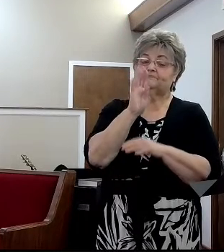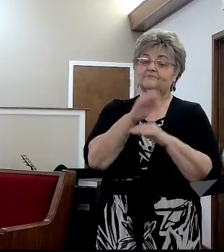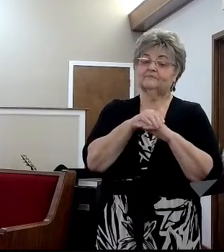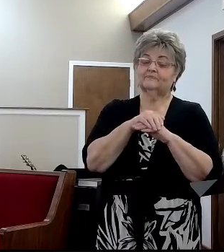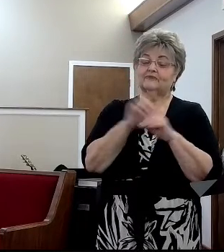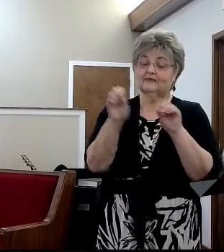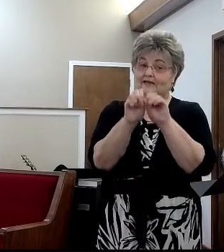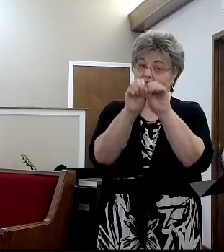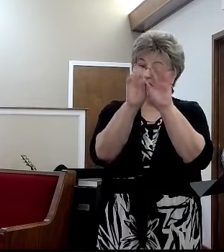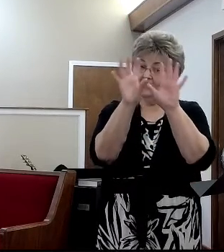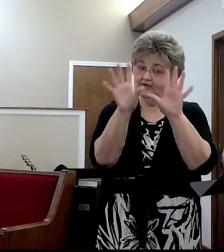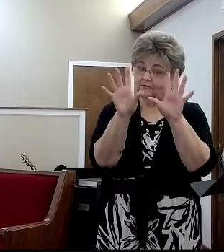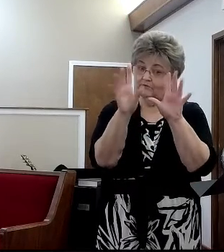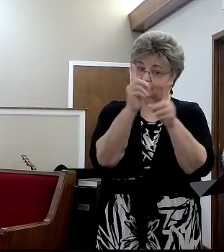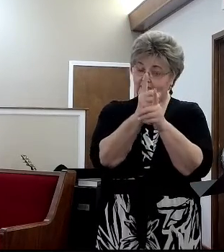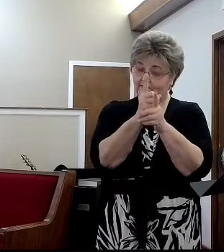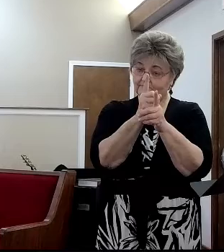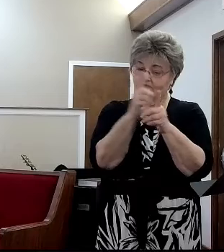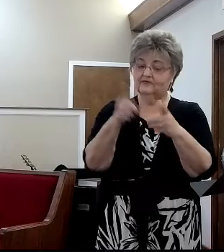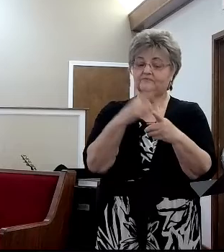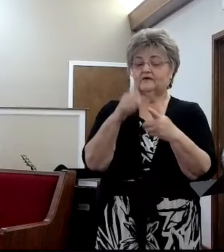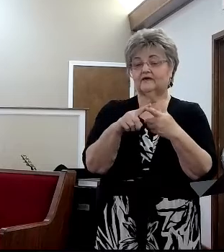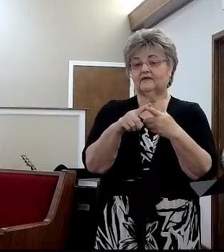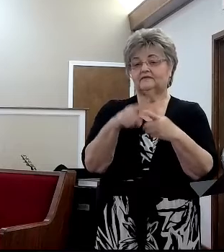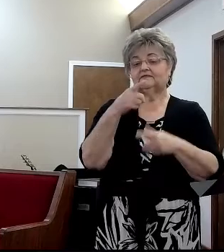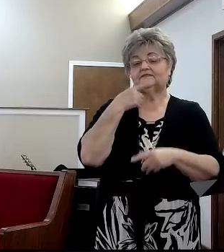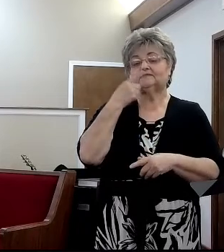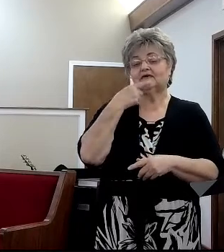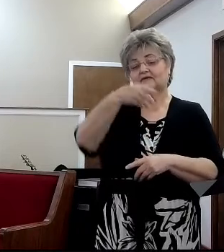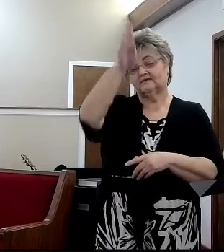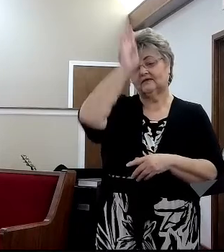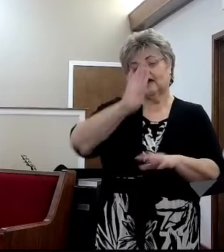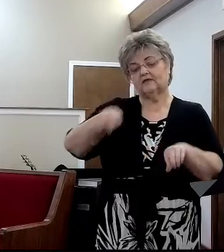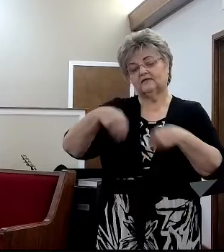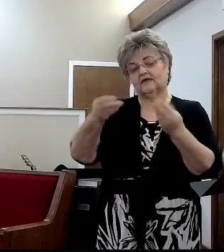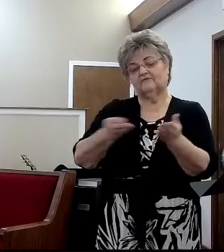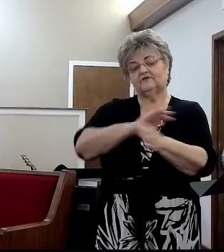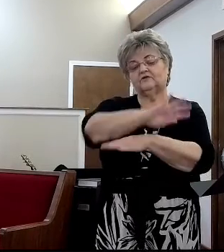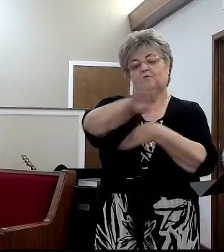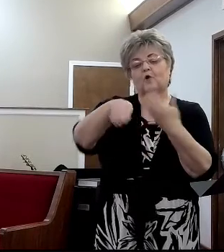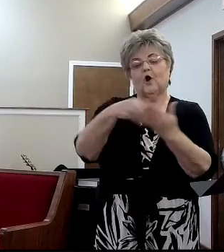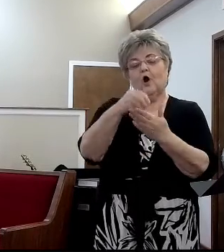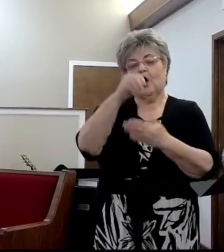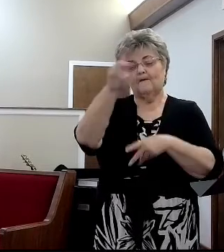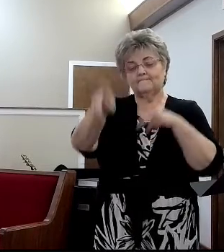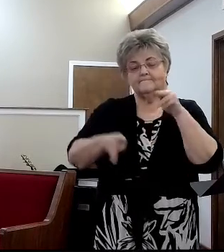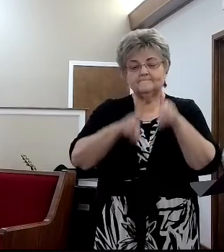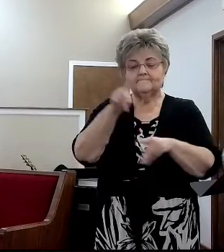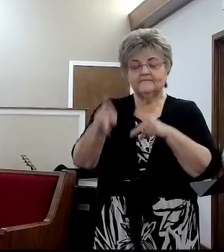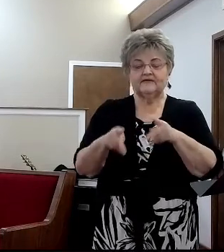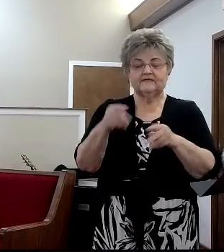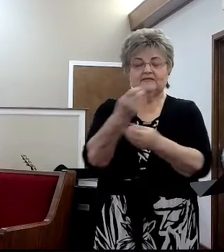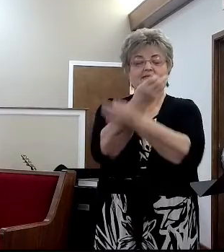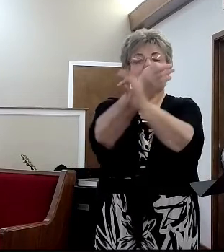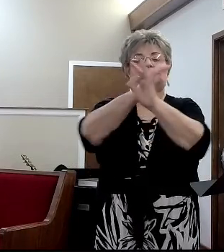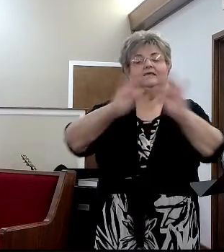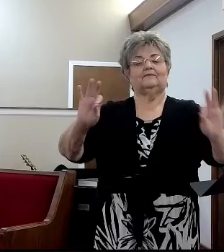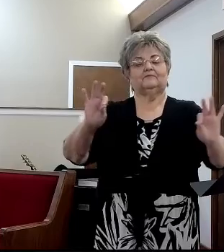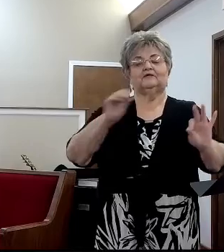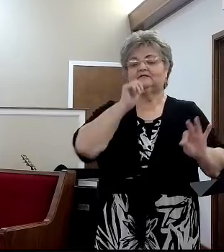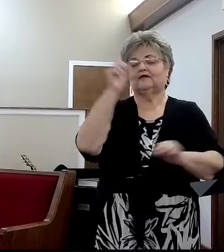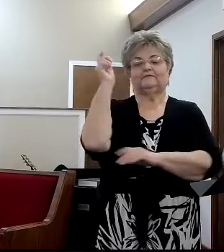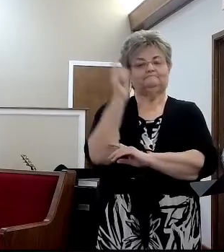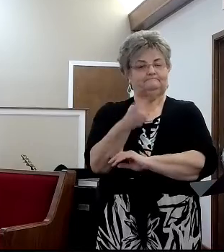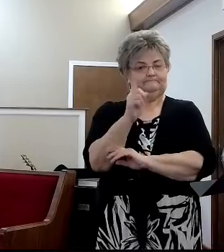It's pretty clear, right? And then it says that God giveth to all men liberally and abradeth not, and it shall be given to